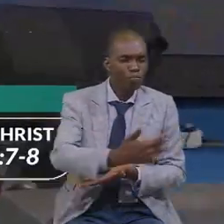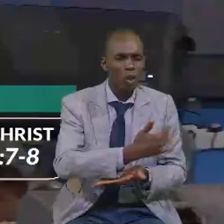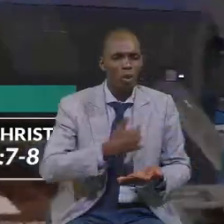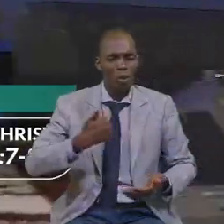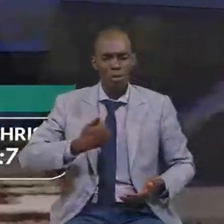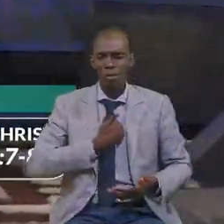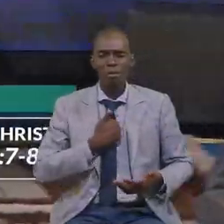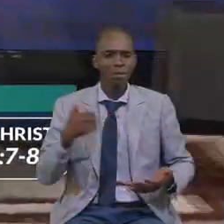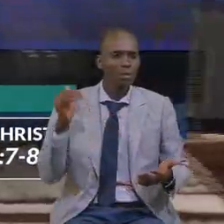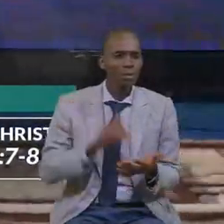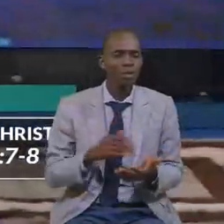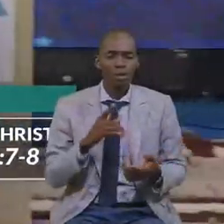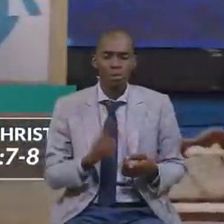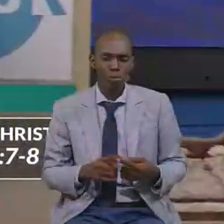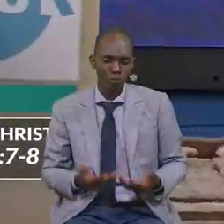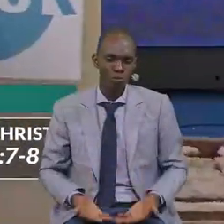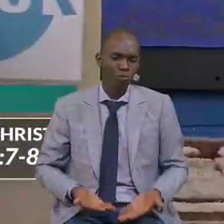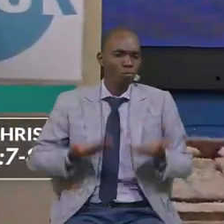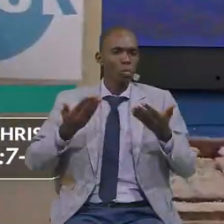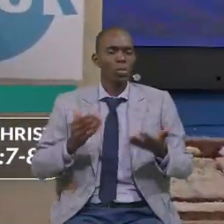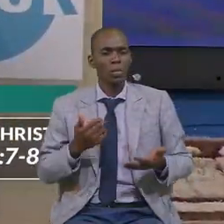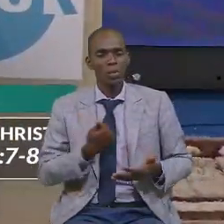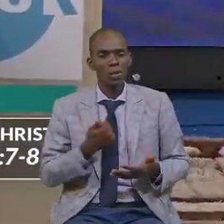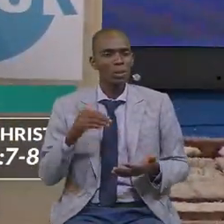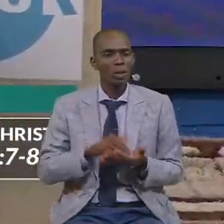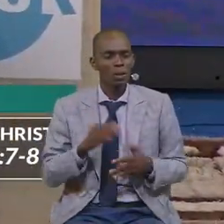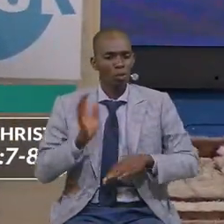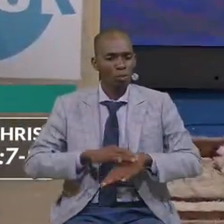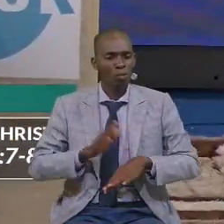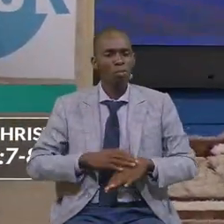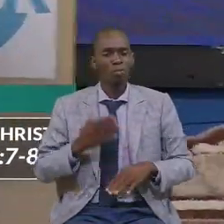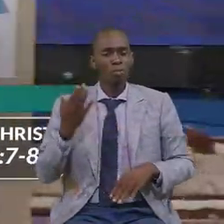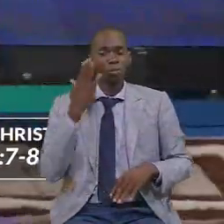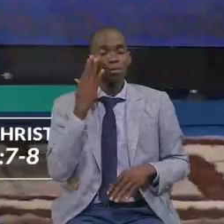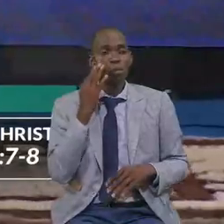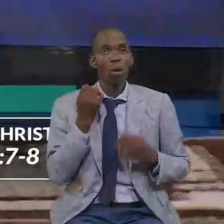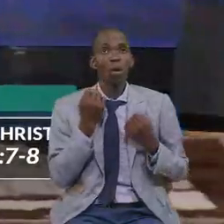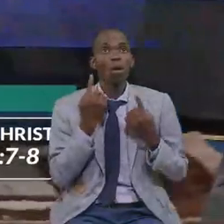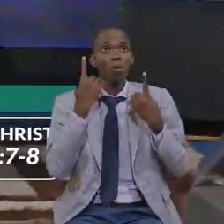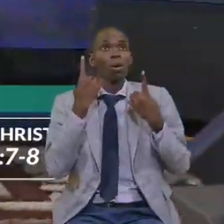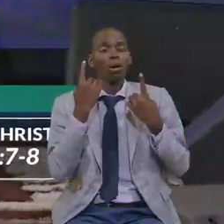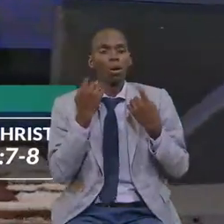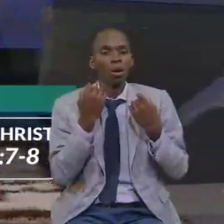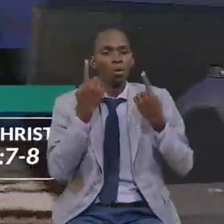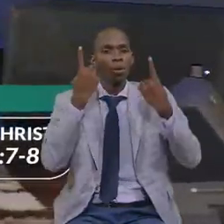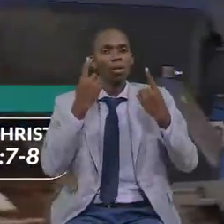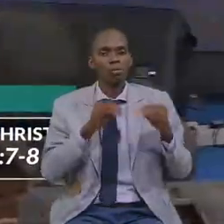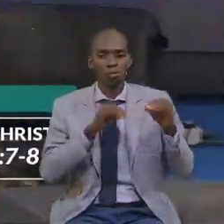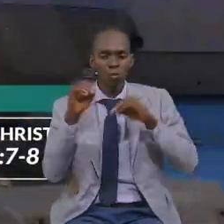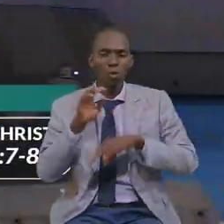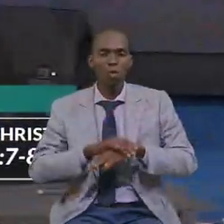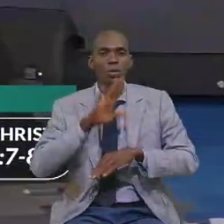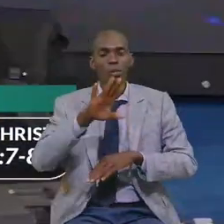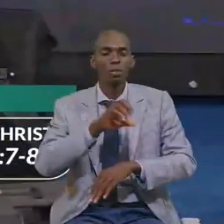brace up ourselves. Awake, awake, put on thy strength,